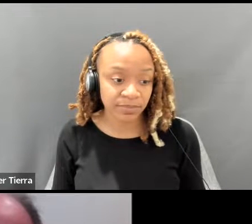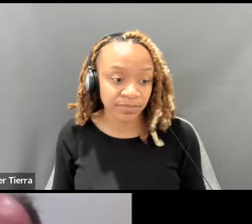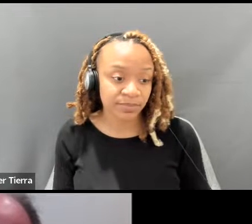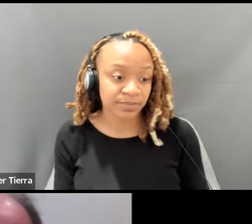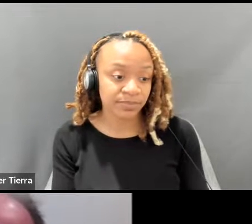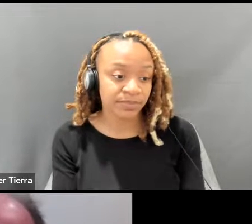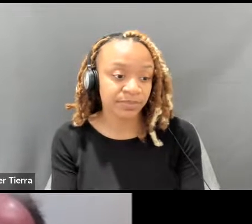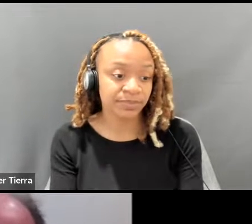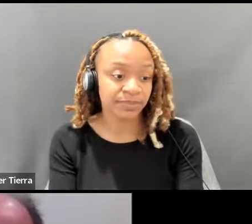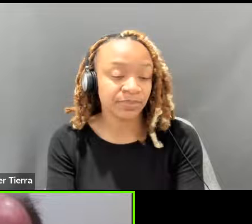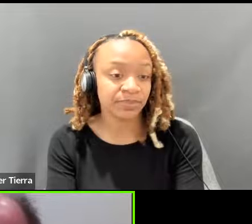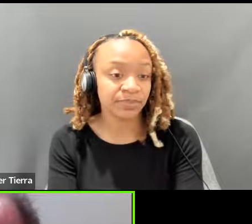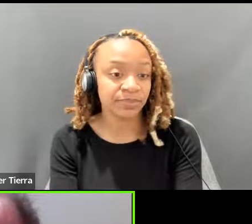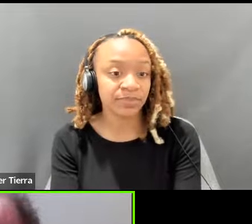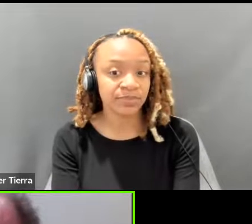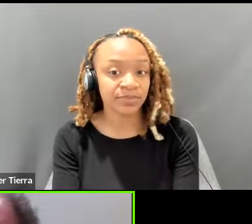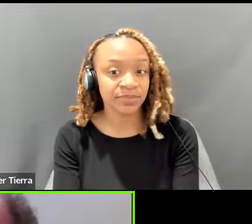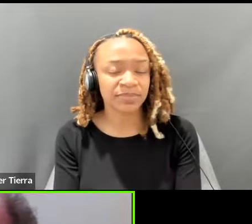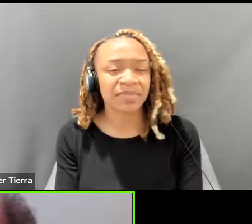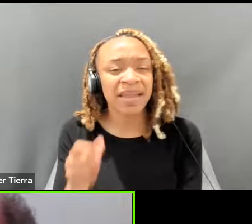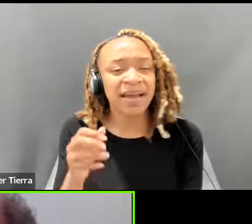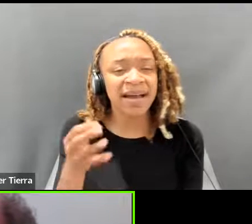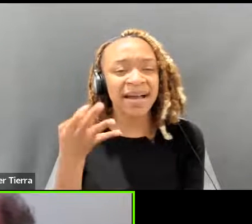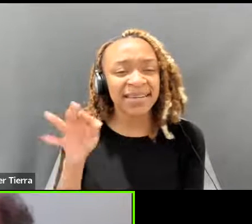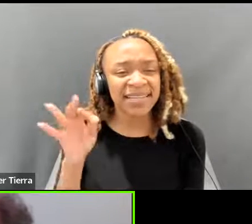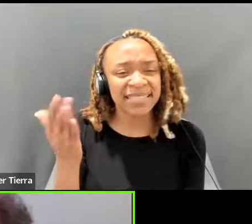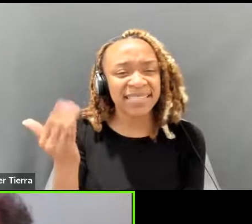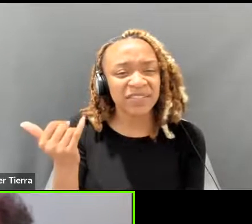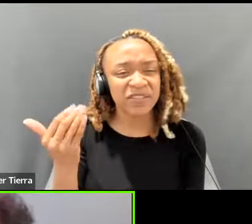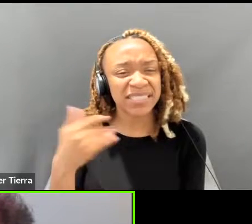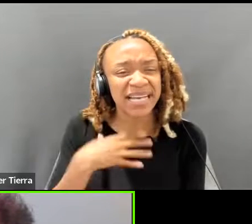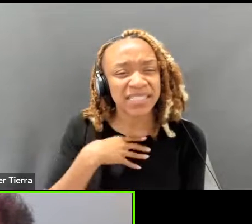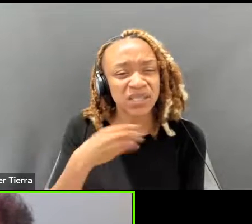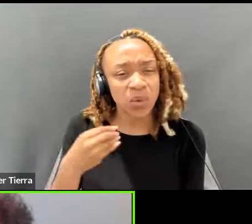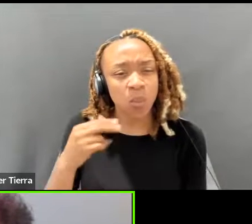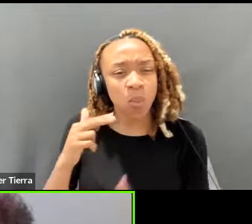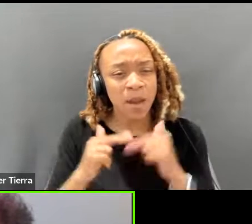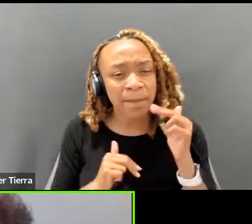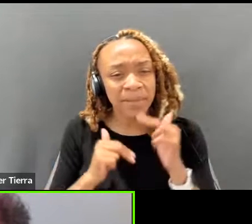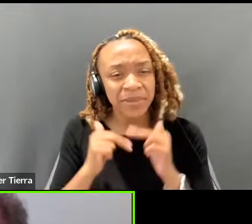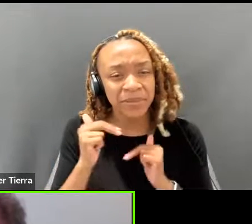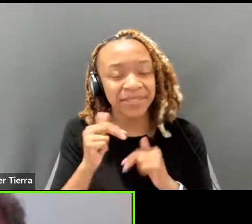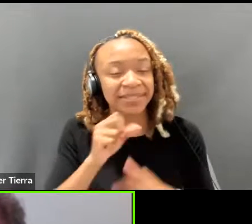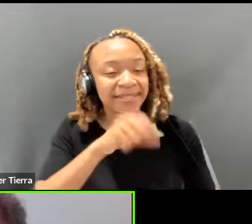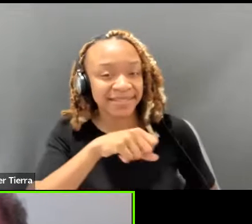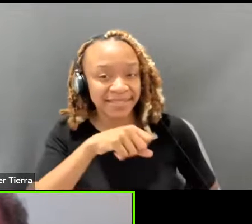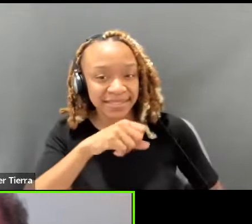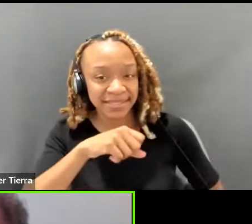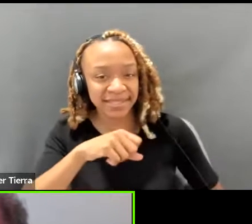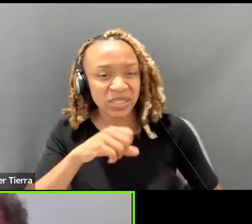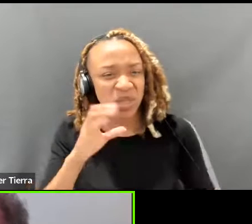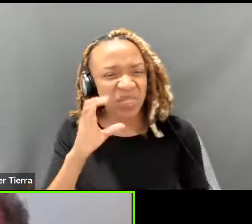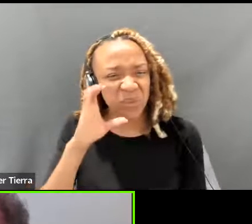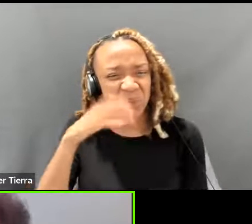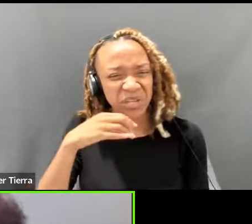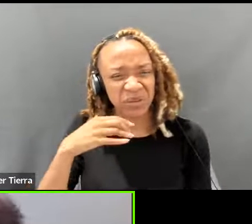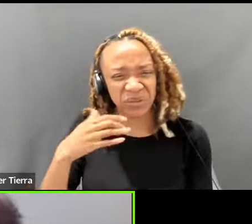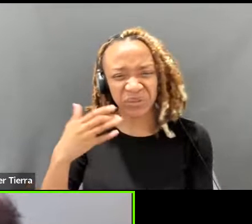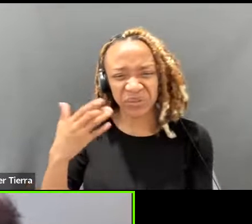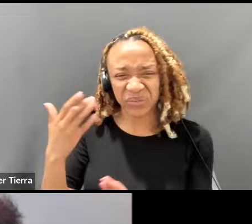Get the name of the file. 1915 is that white building, right? With the Yes. weird sort of mansard roof